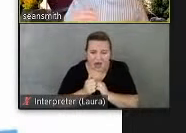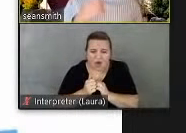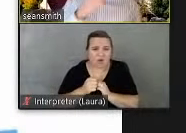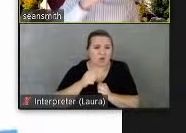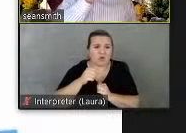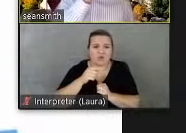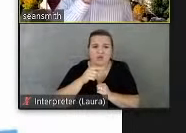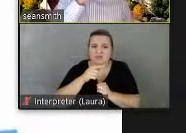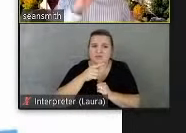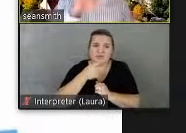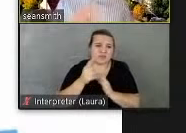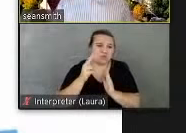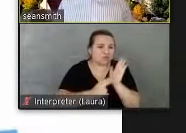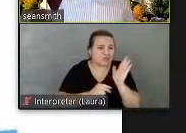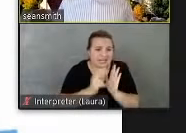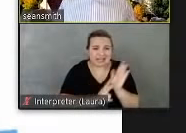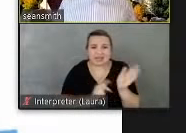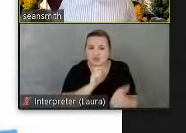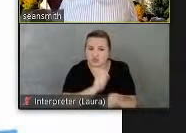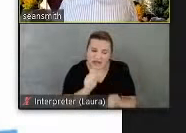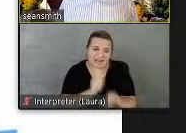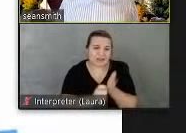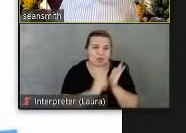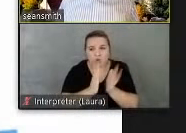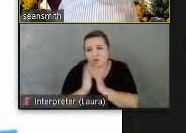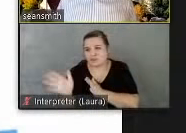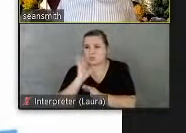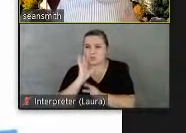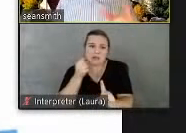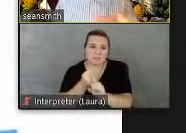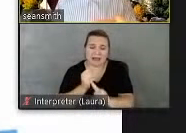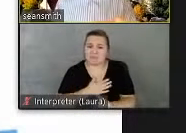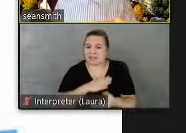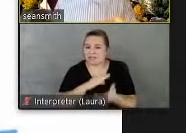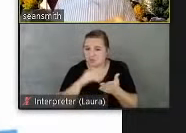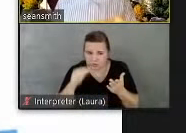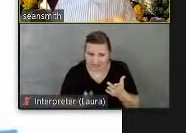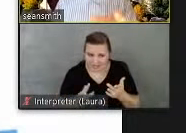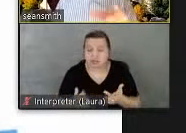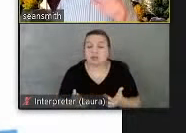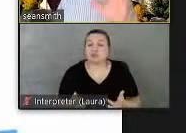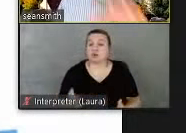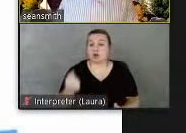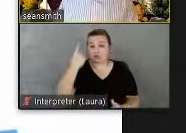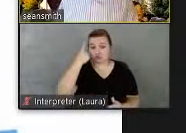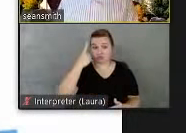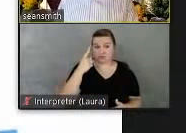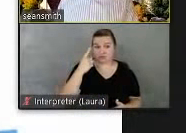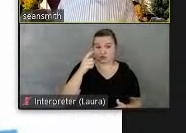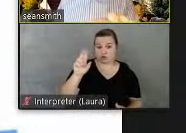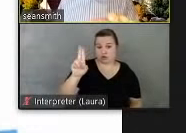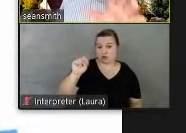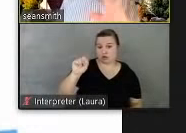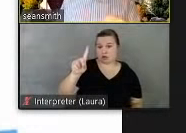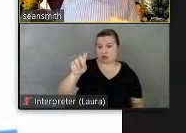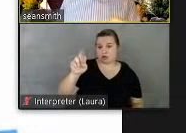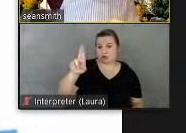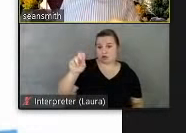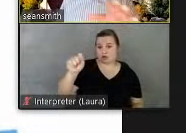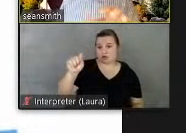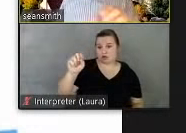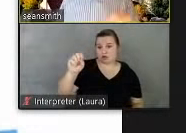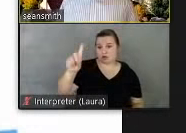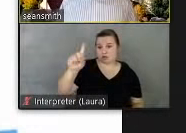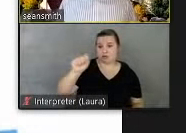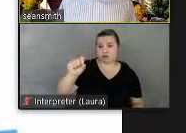in reading or organization or writing are going to have an impact on my students, understood.org has a phenomenal resource. It will